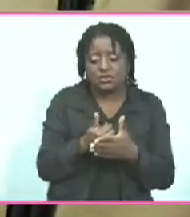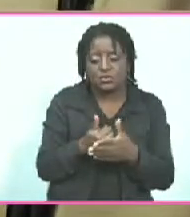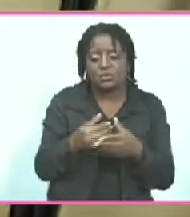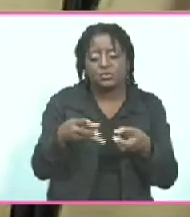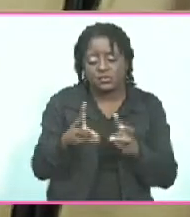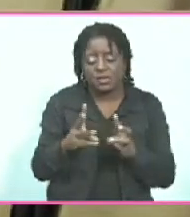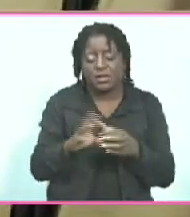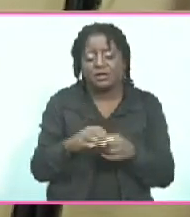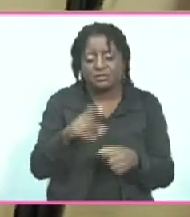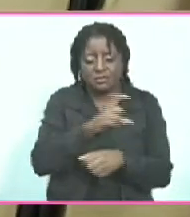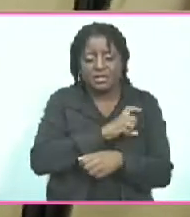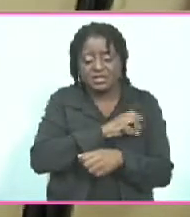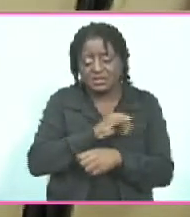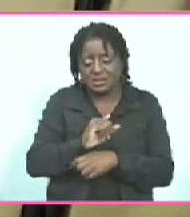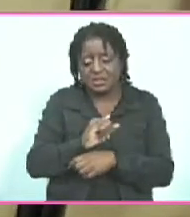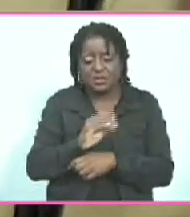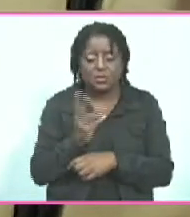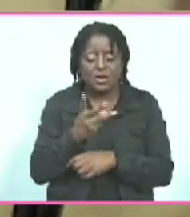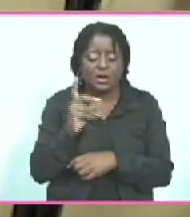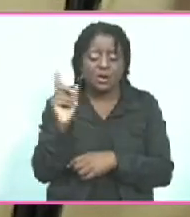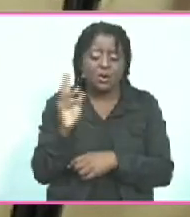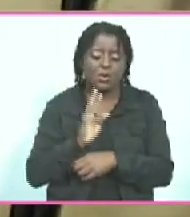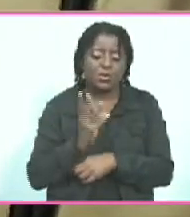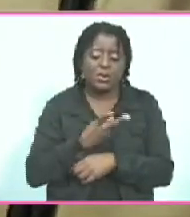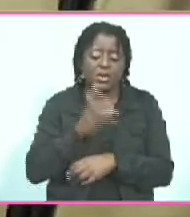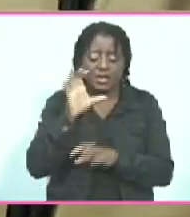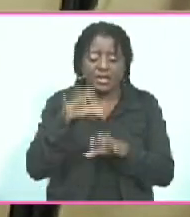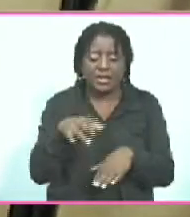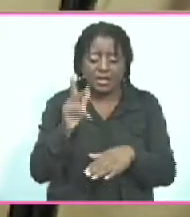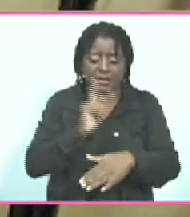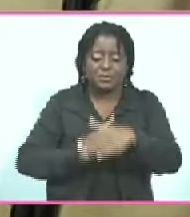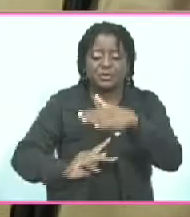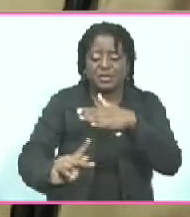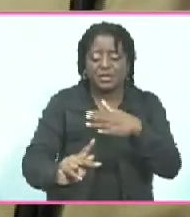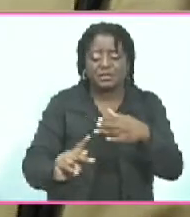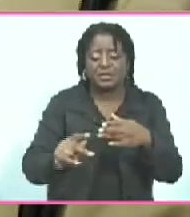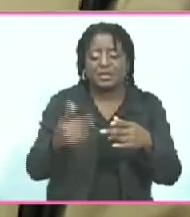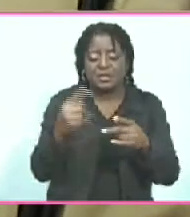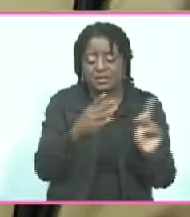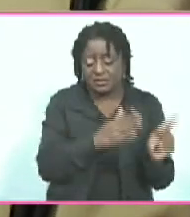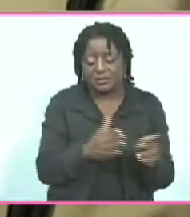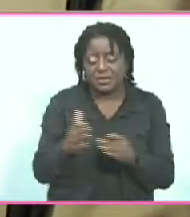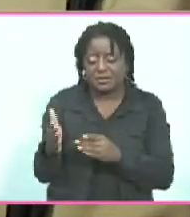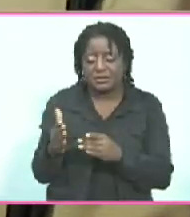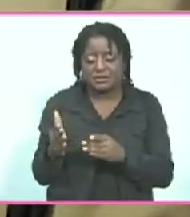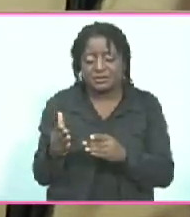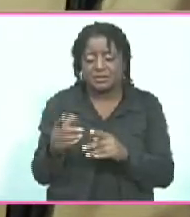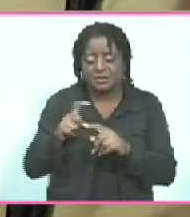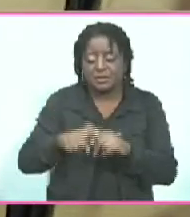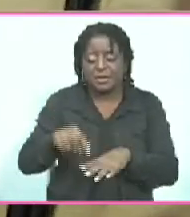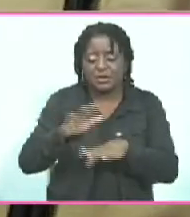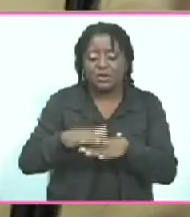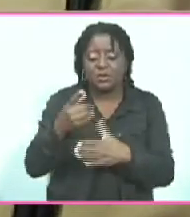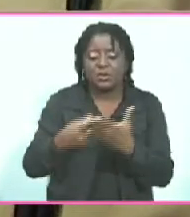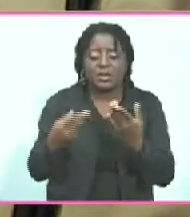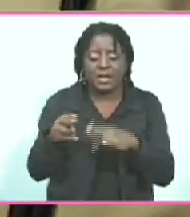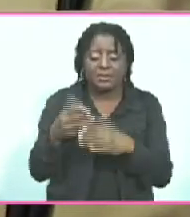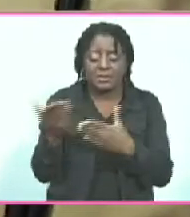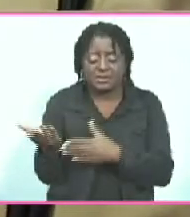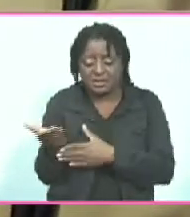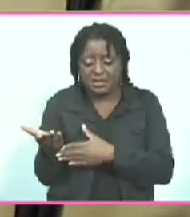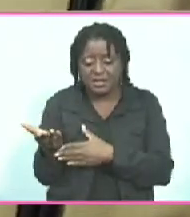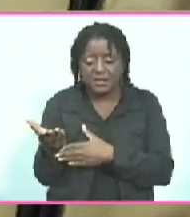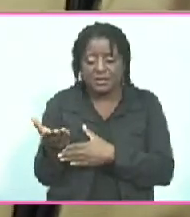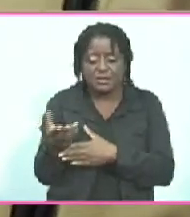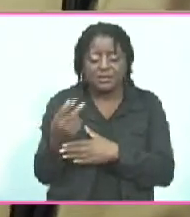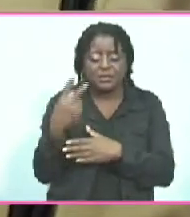where we can predict almost the trends that is likely based on what we see here. It's likely that some robberies might happen in this area based on what we